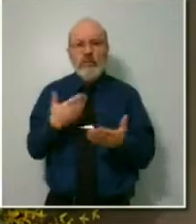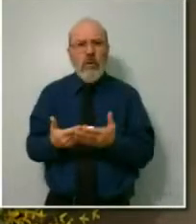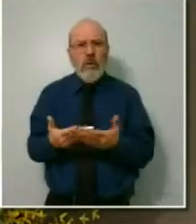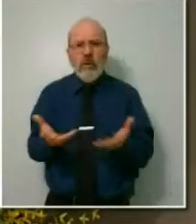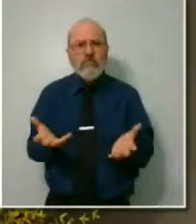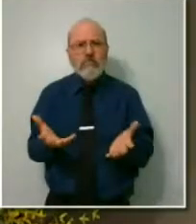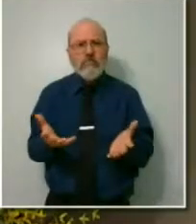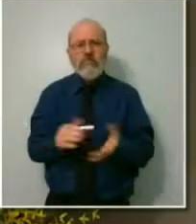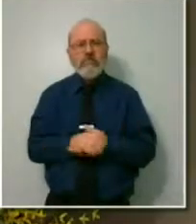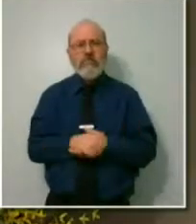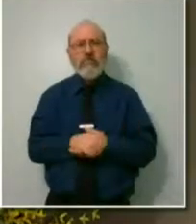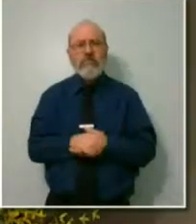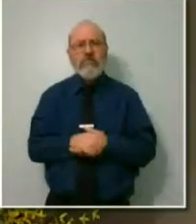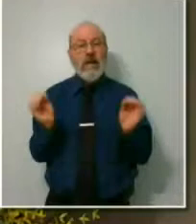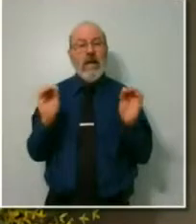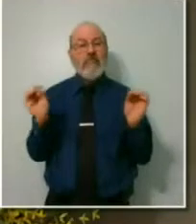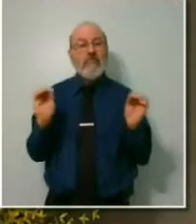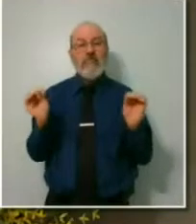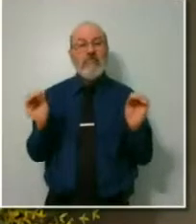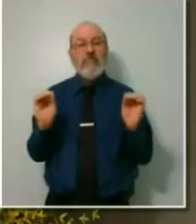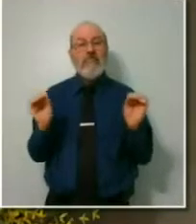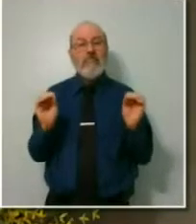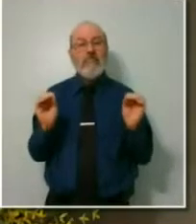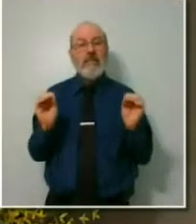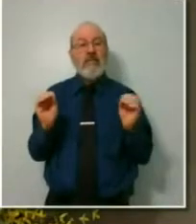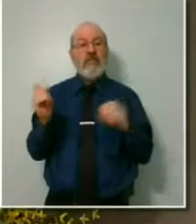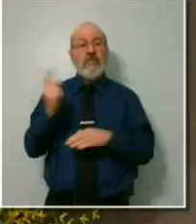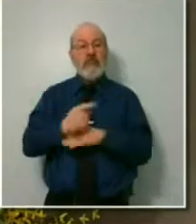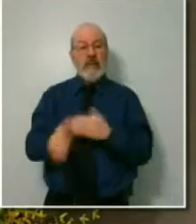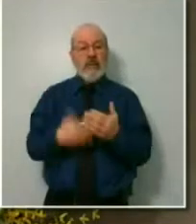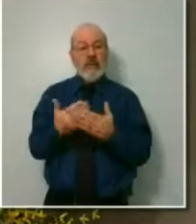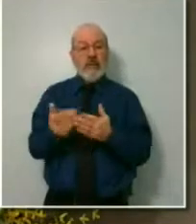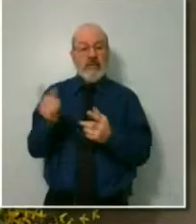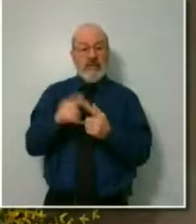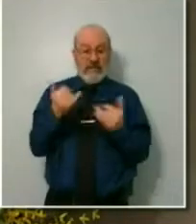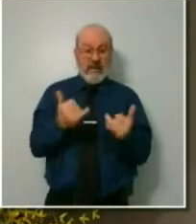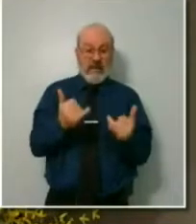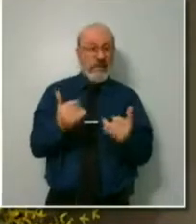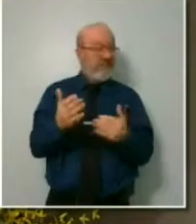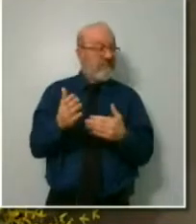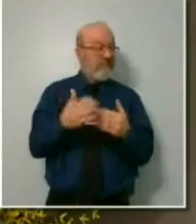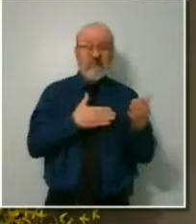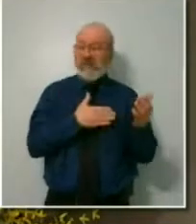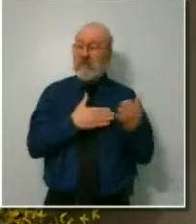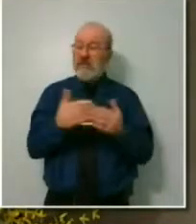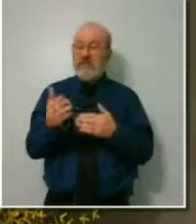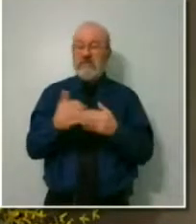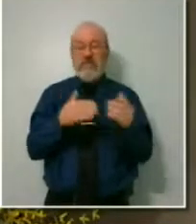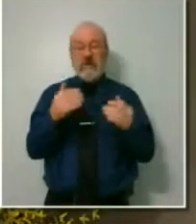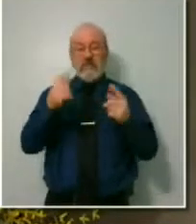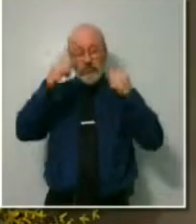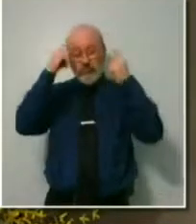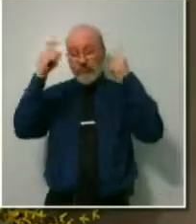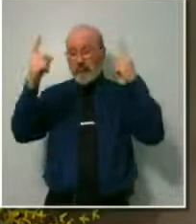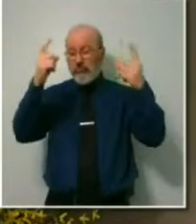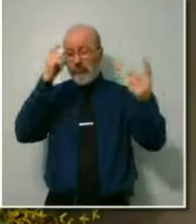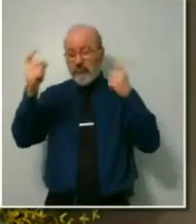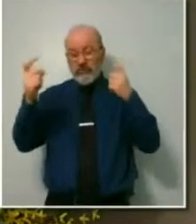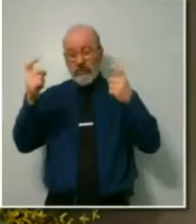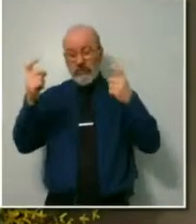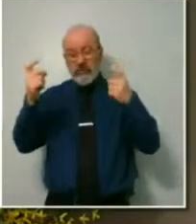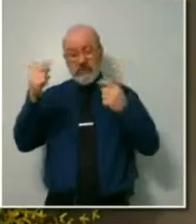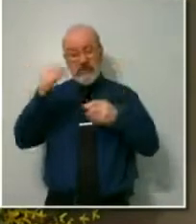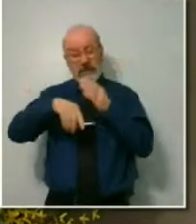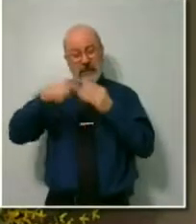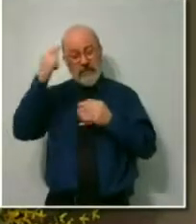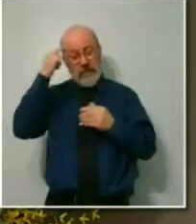None. And from the day of your birth until this very day, no matter what illusions you have formed in your mind,